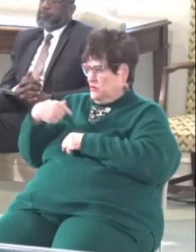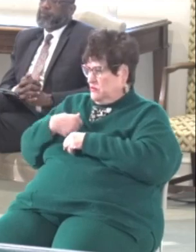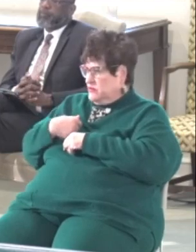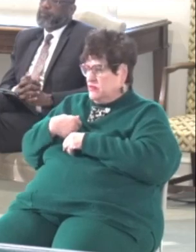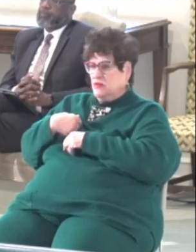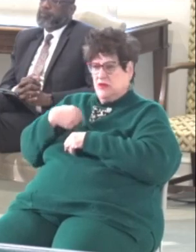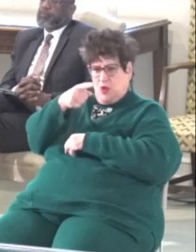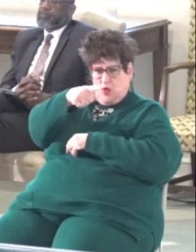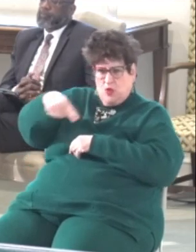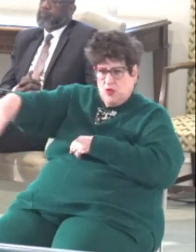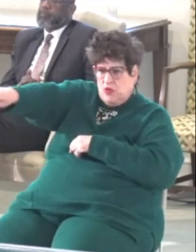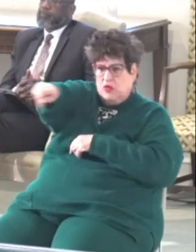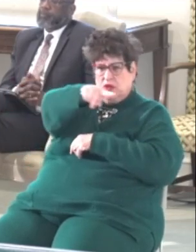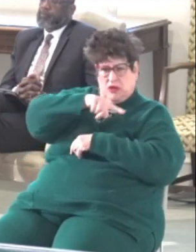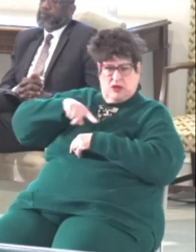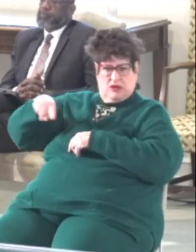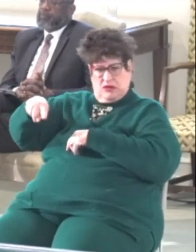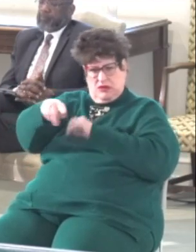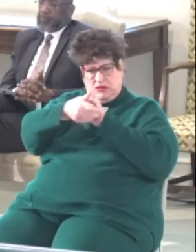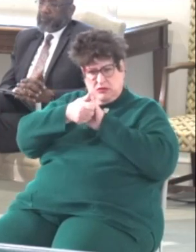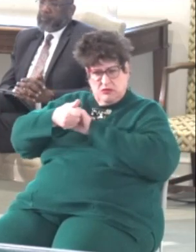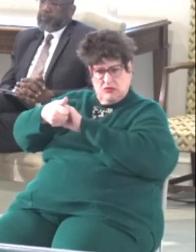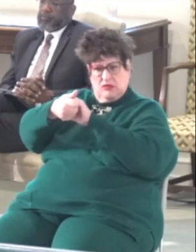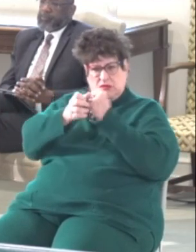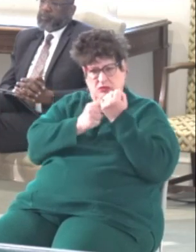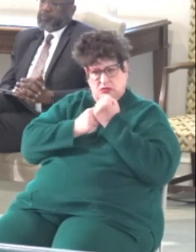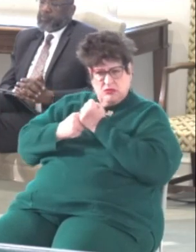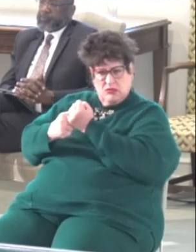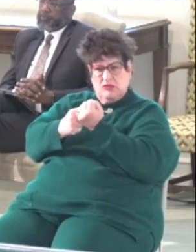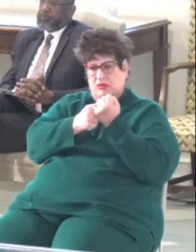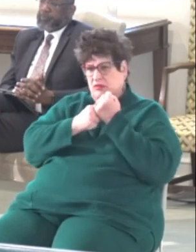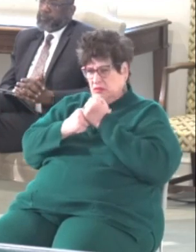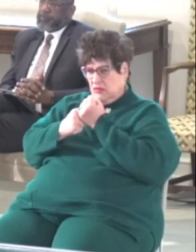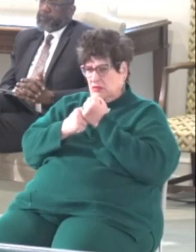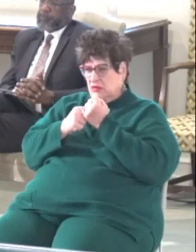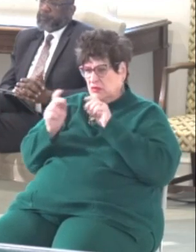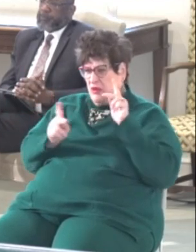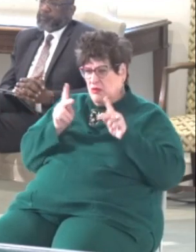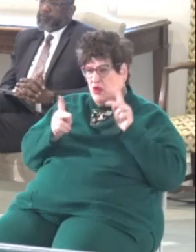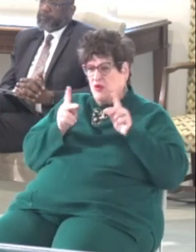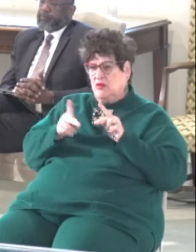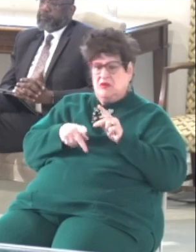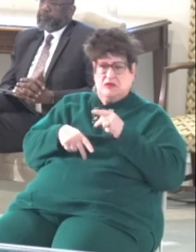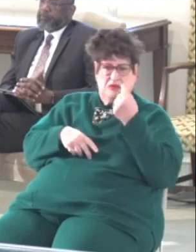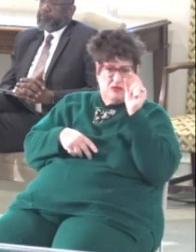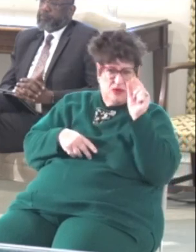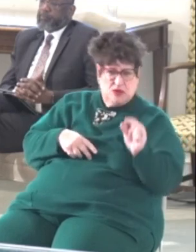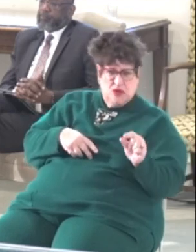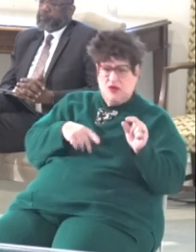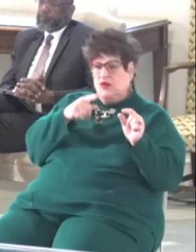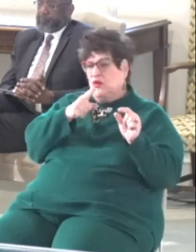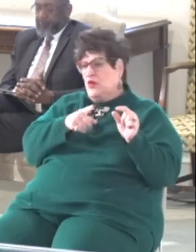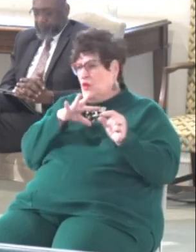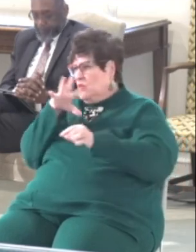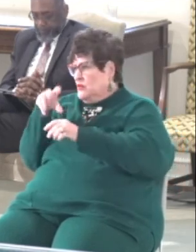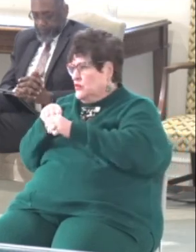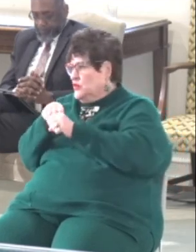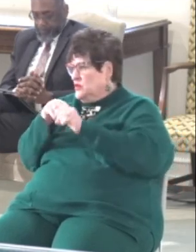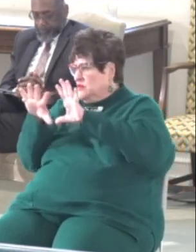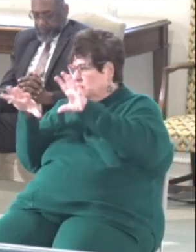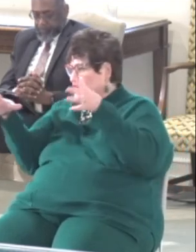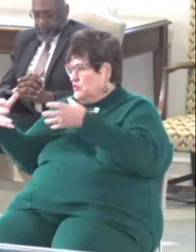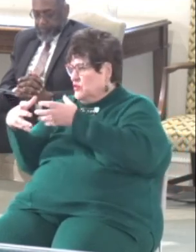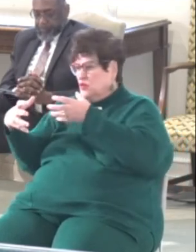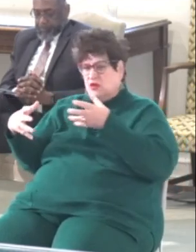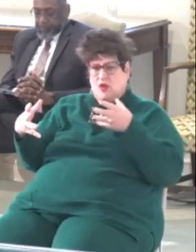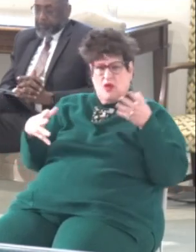community, winter through? Whether individual or parts of our community or all of